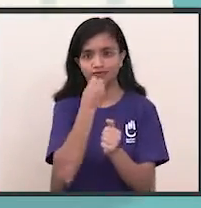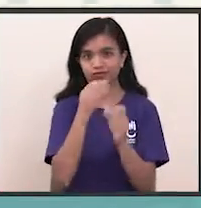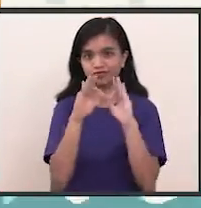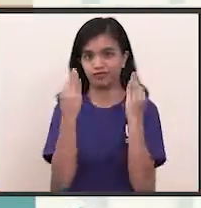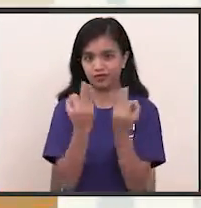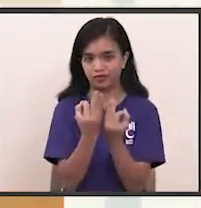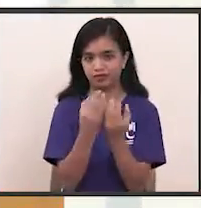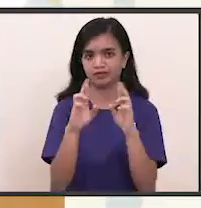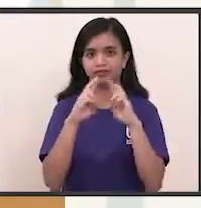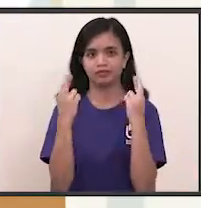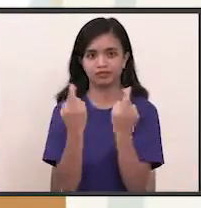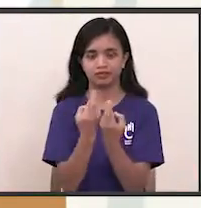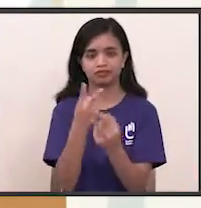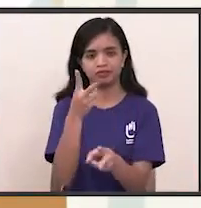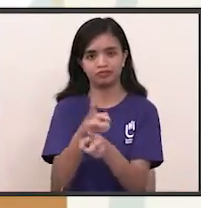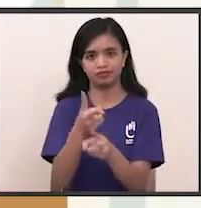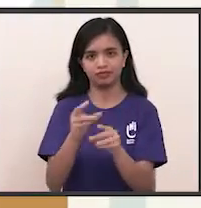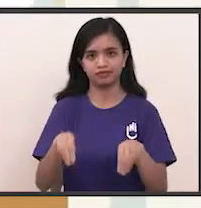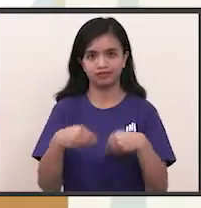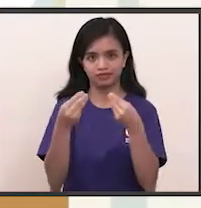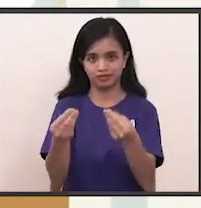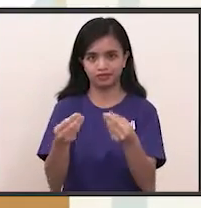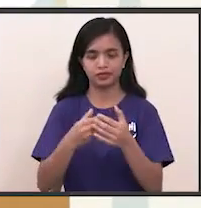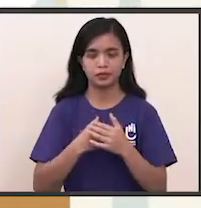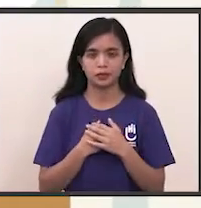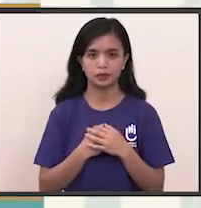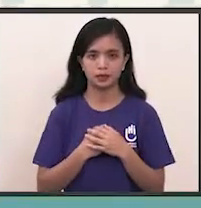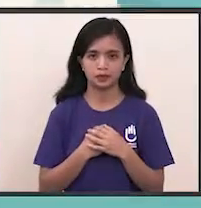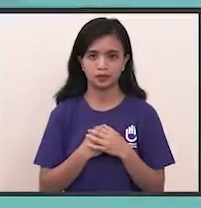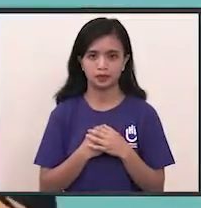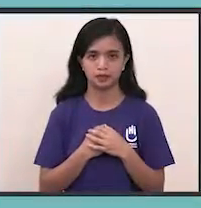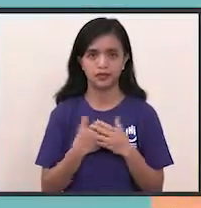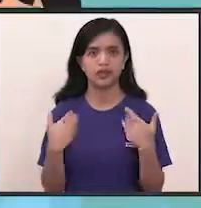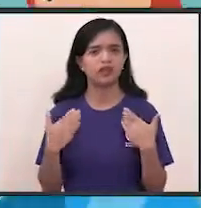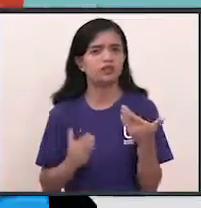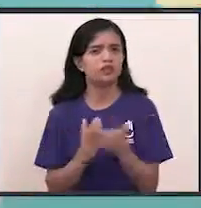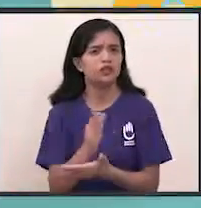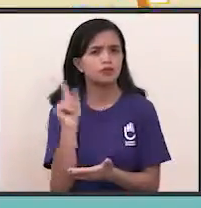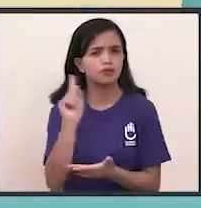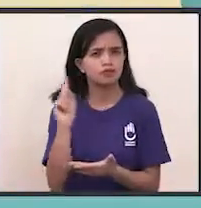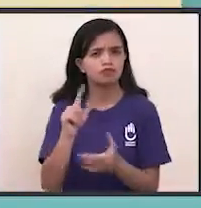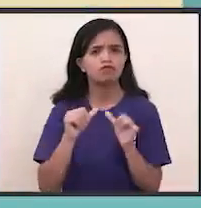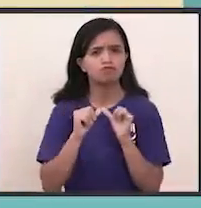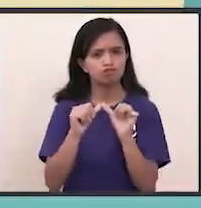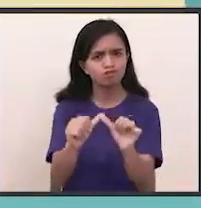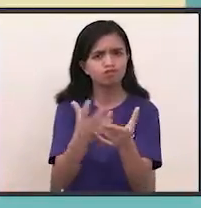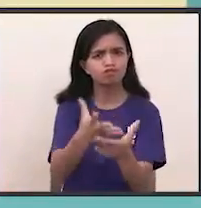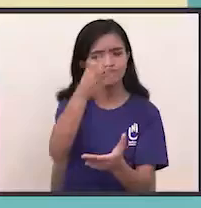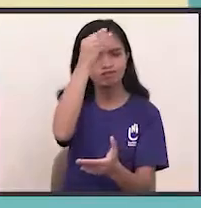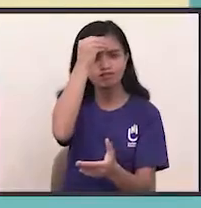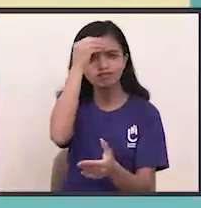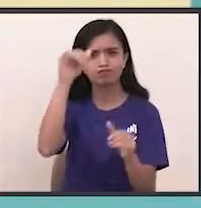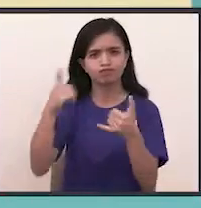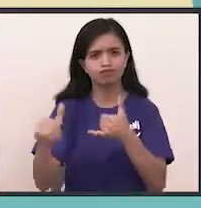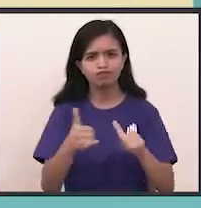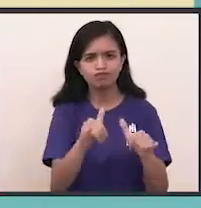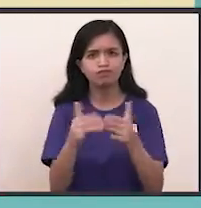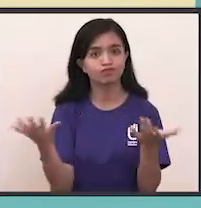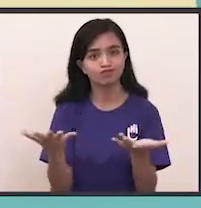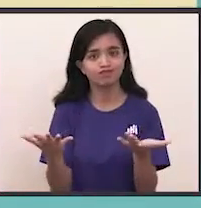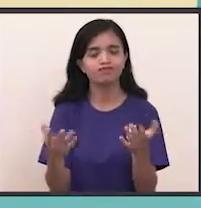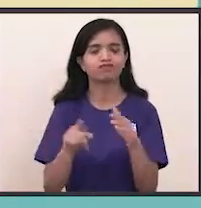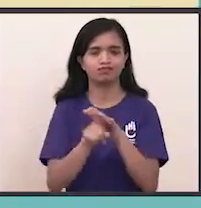family, relatives, or caregivers. You have the right to continue learning and playing in